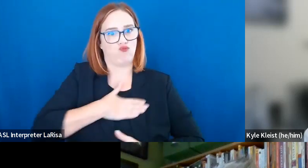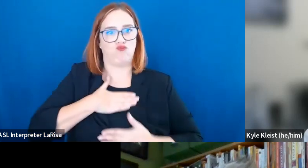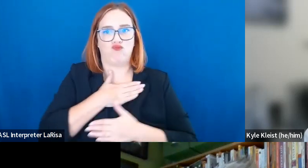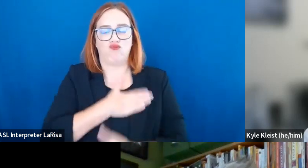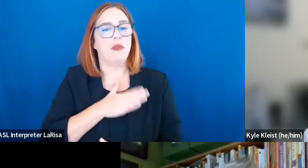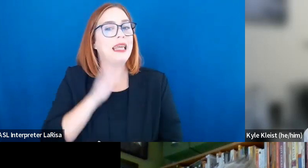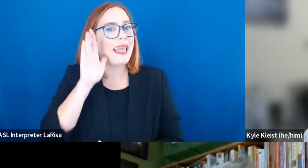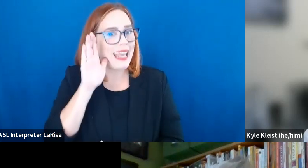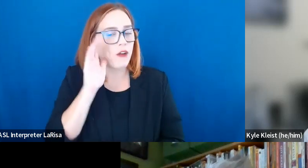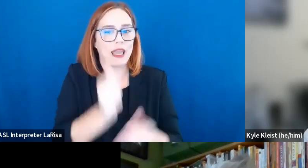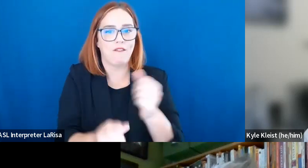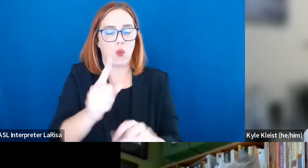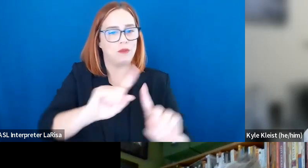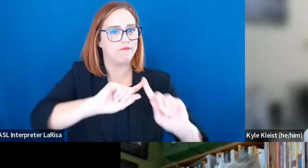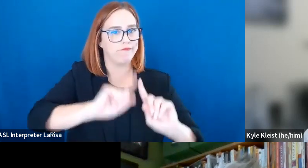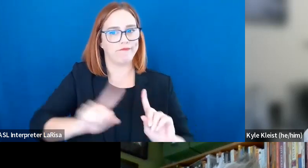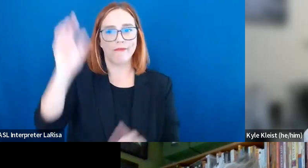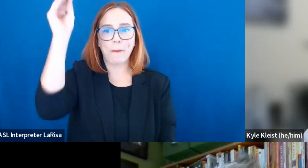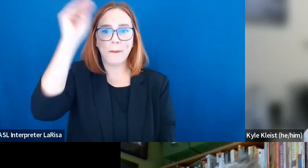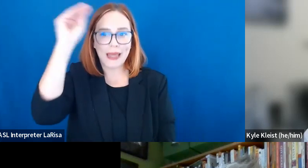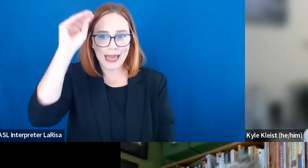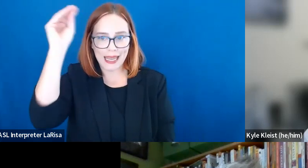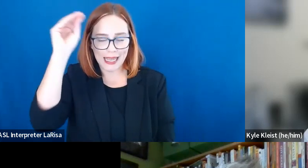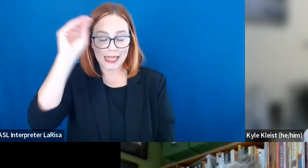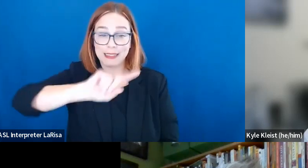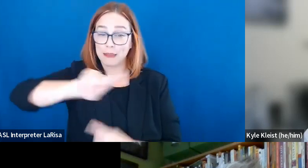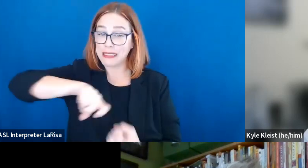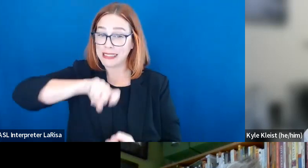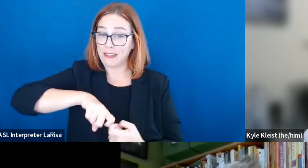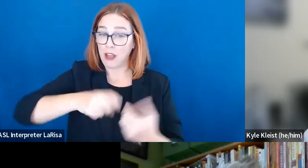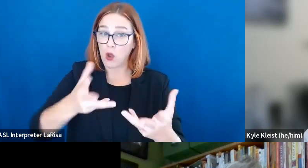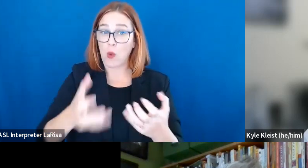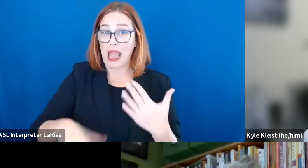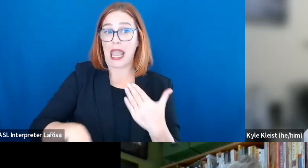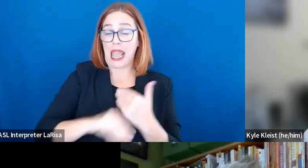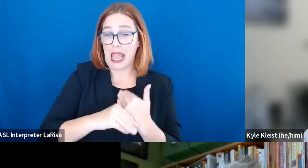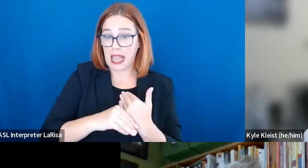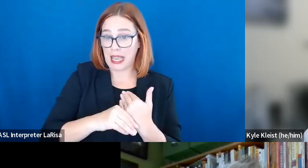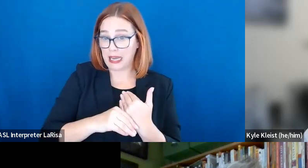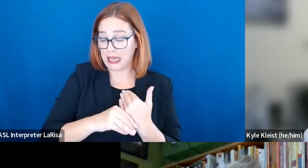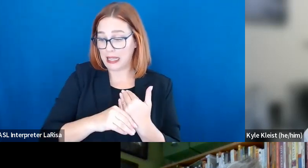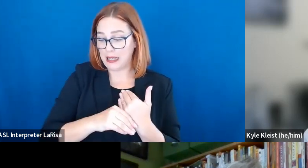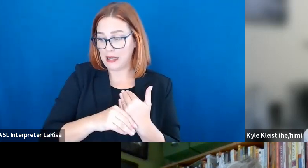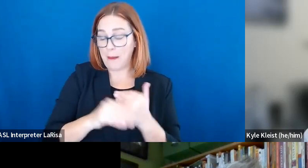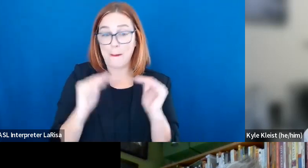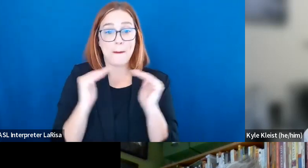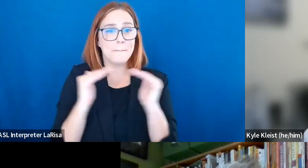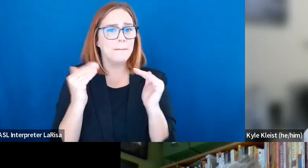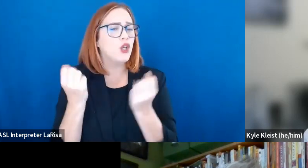everyone's opinions on that. In particular, I wanted to add that peer support